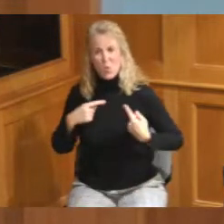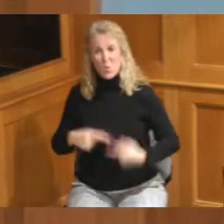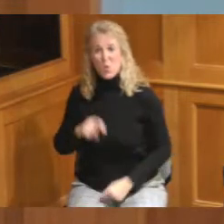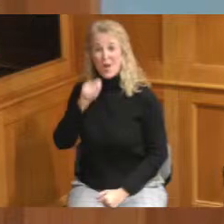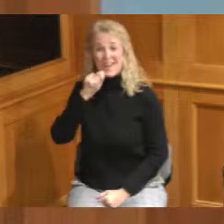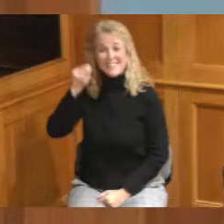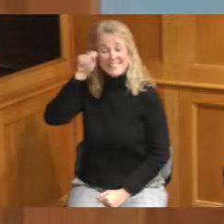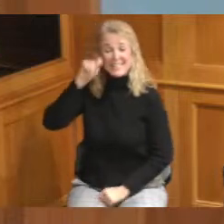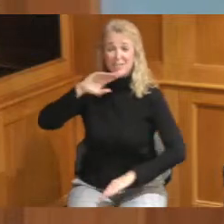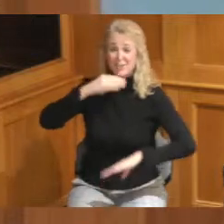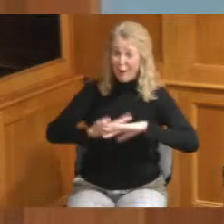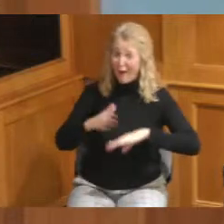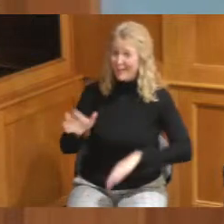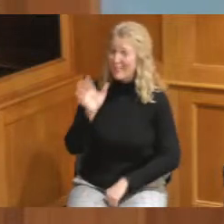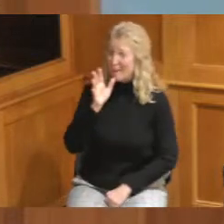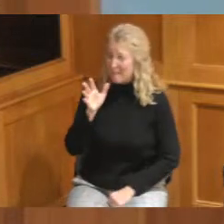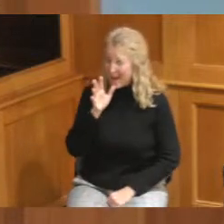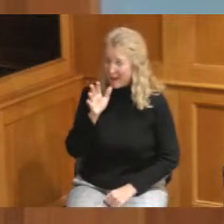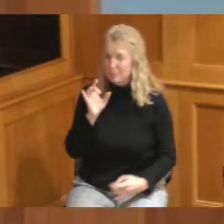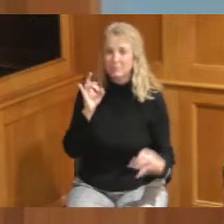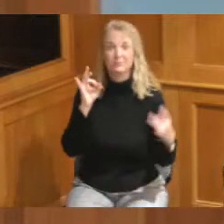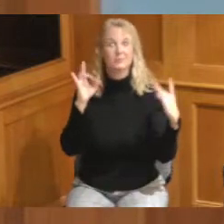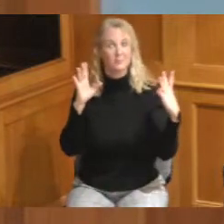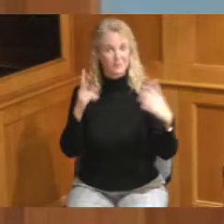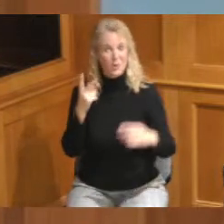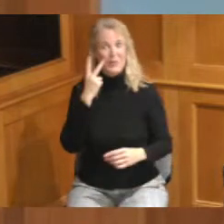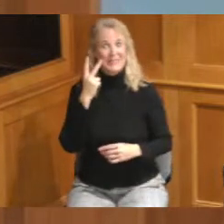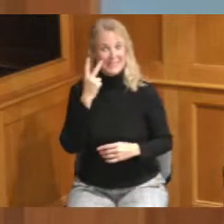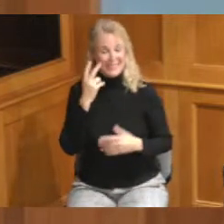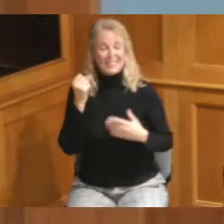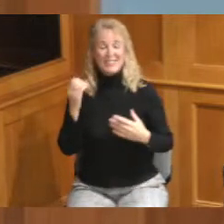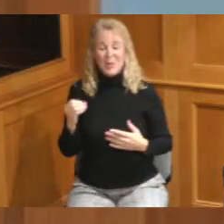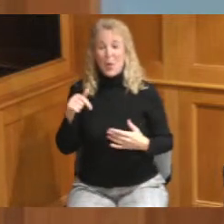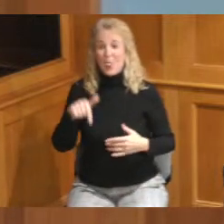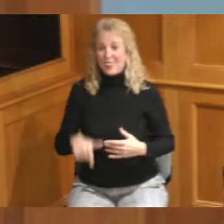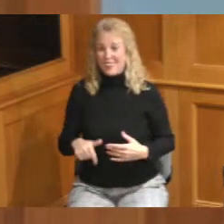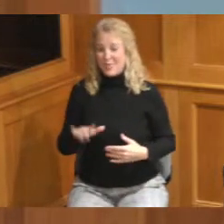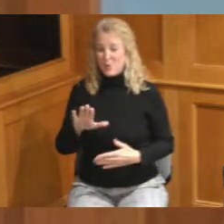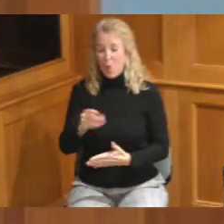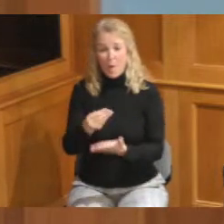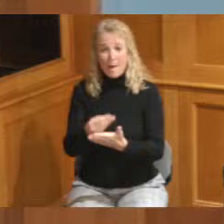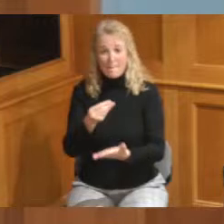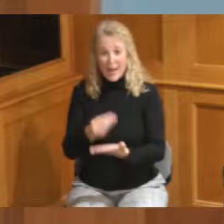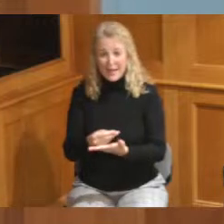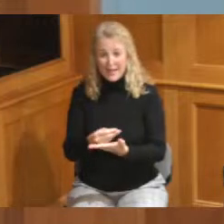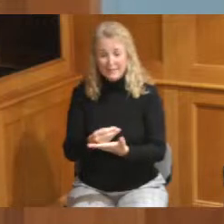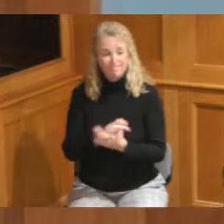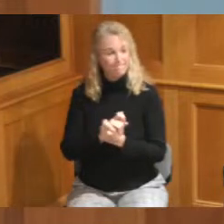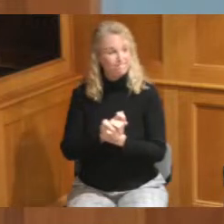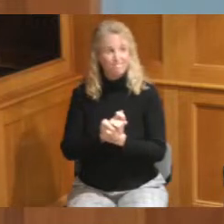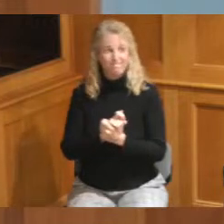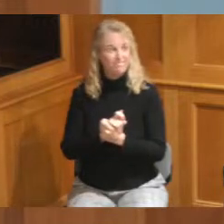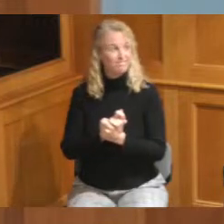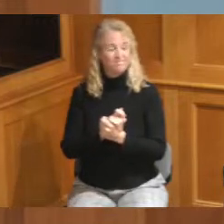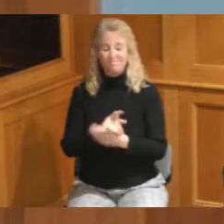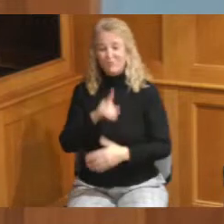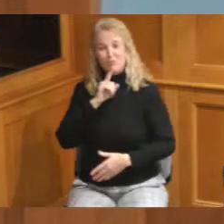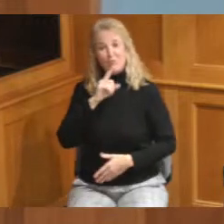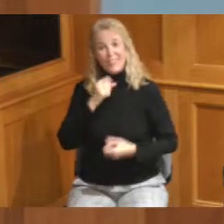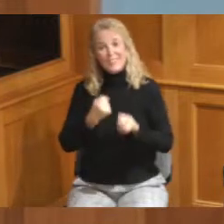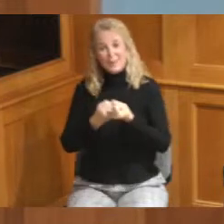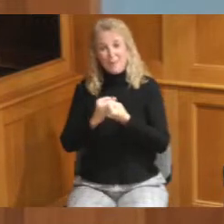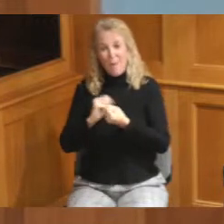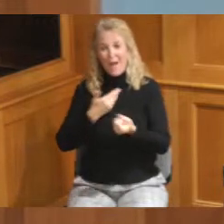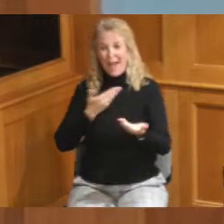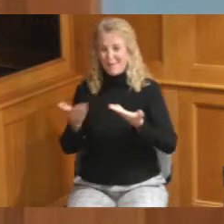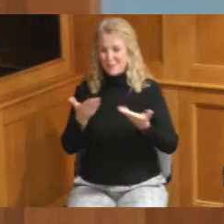daughter and their mother, and we see that often. So these Inspire dollars have actually paid for some of those services that